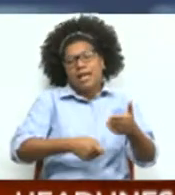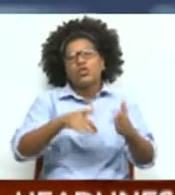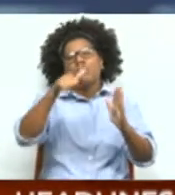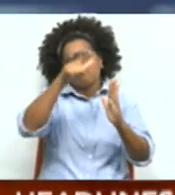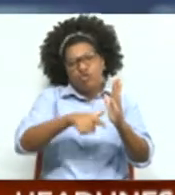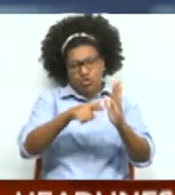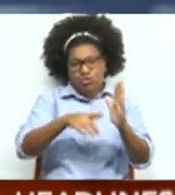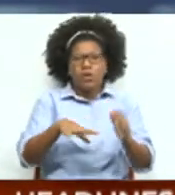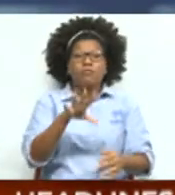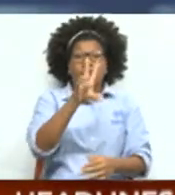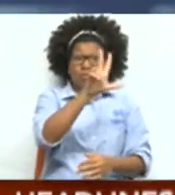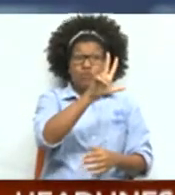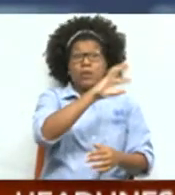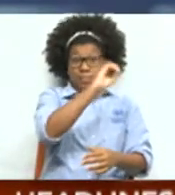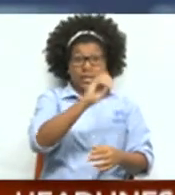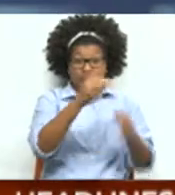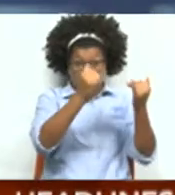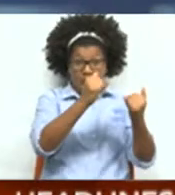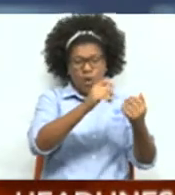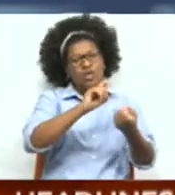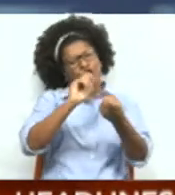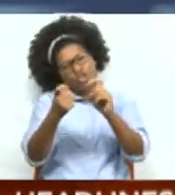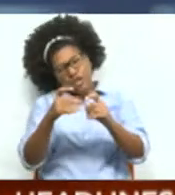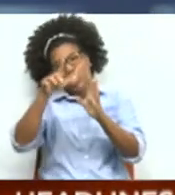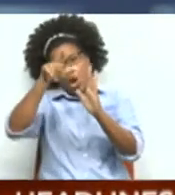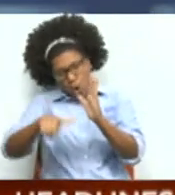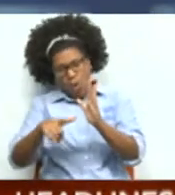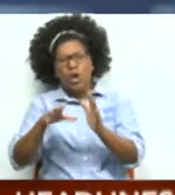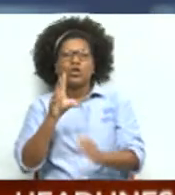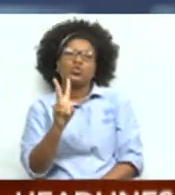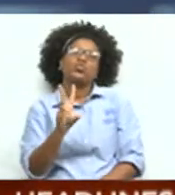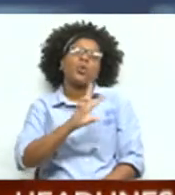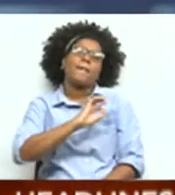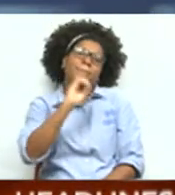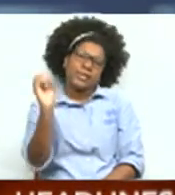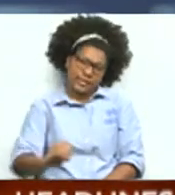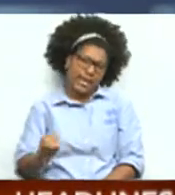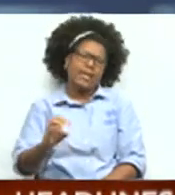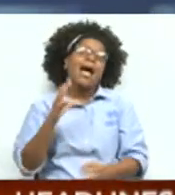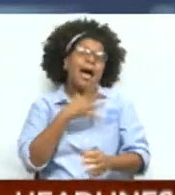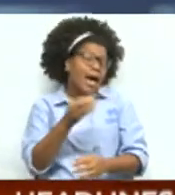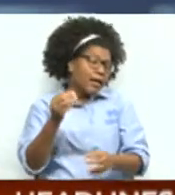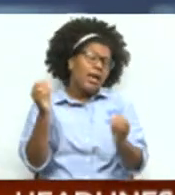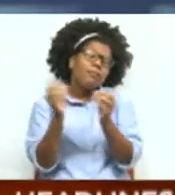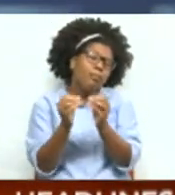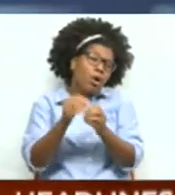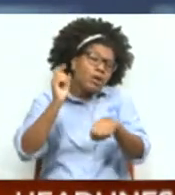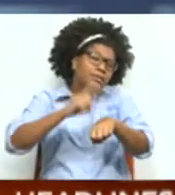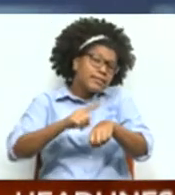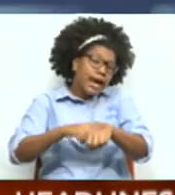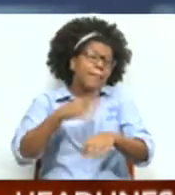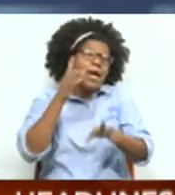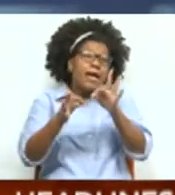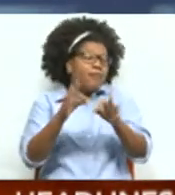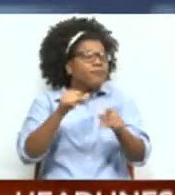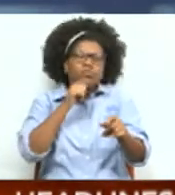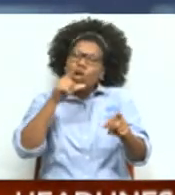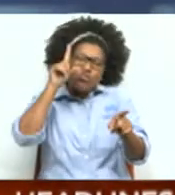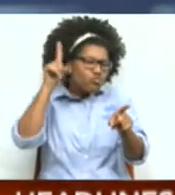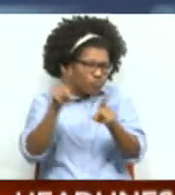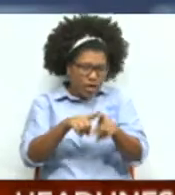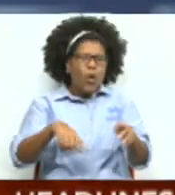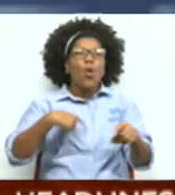2%. Property owners also have more time to lodge objections to their tax notices. Based on this announcement, we asked whether you